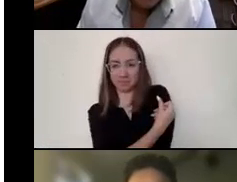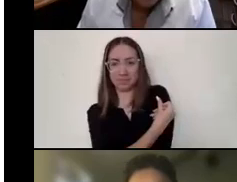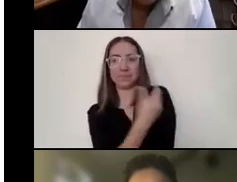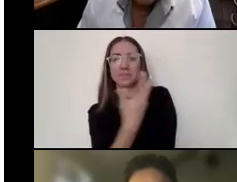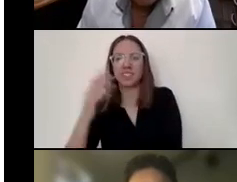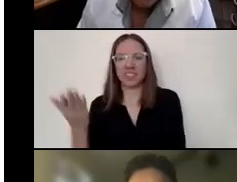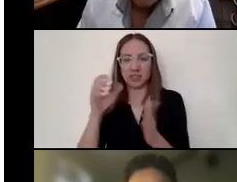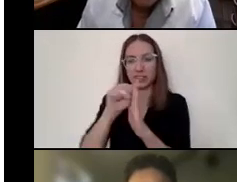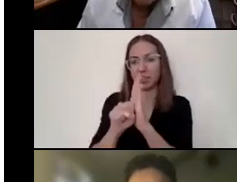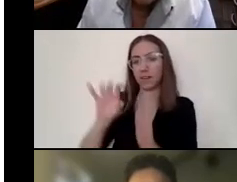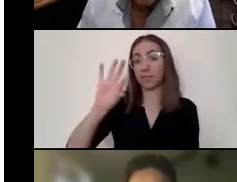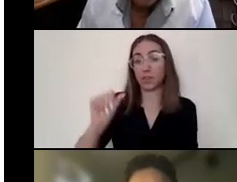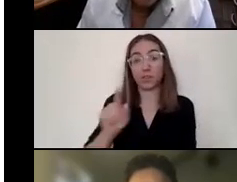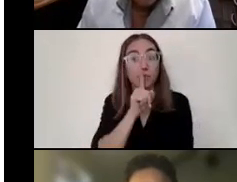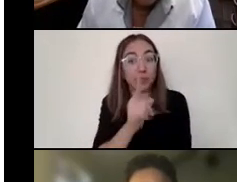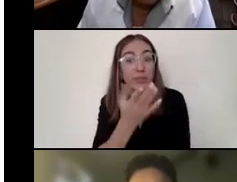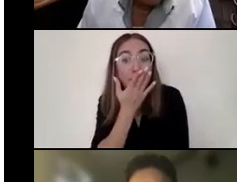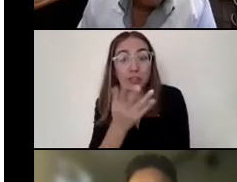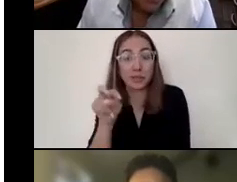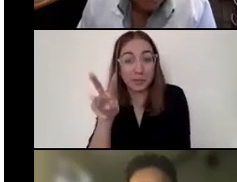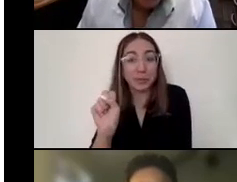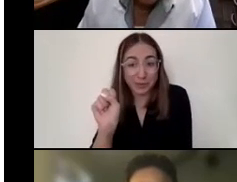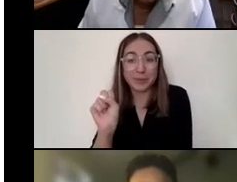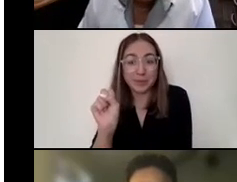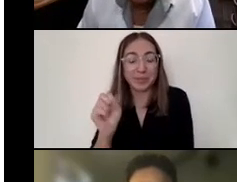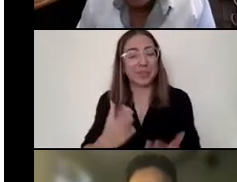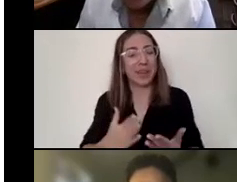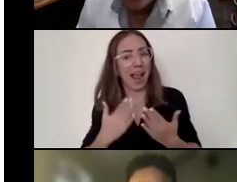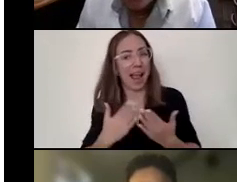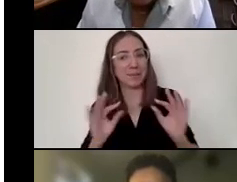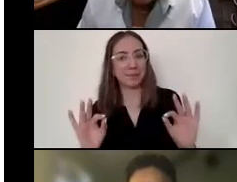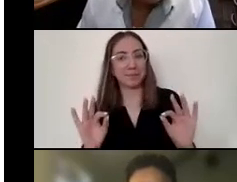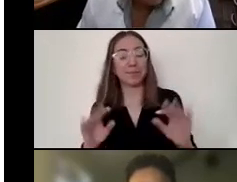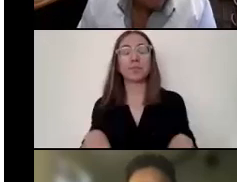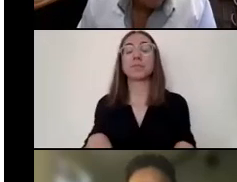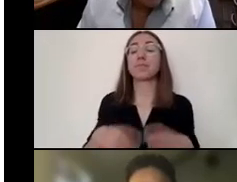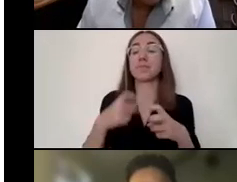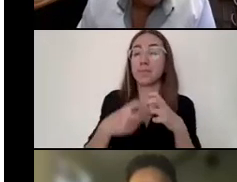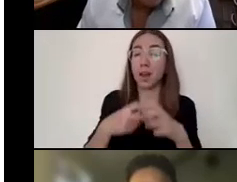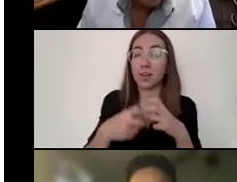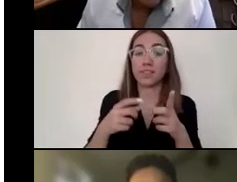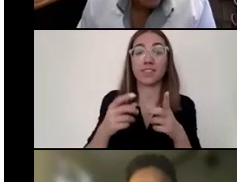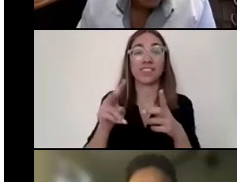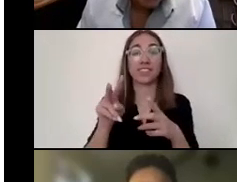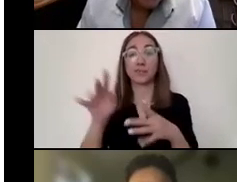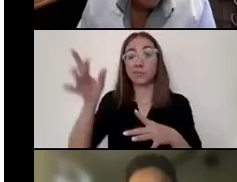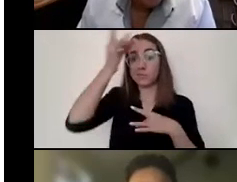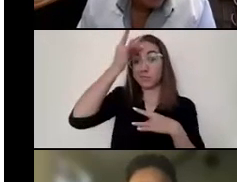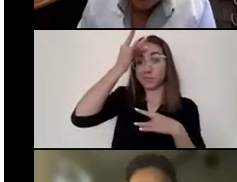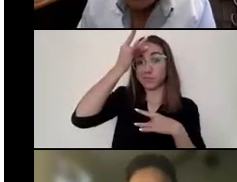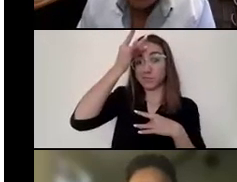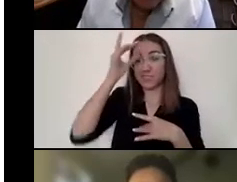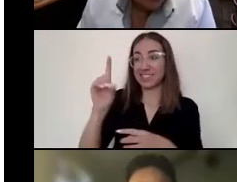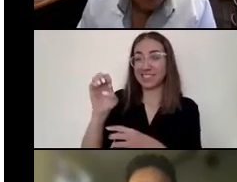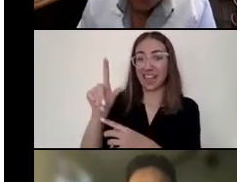state of Florida, which is really, really good news. We're really happy about it. But the problem is when you have a virus that's super contagious like the